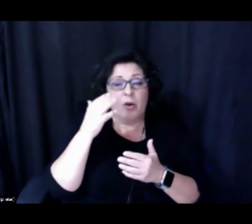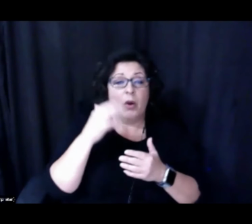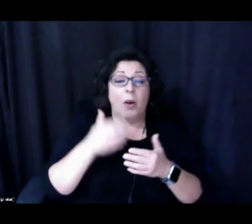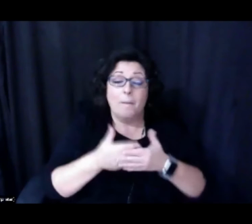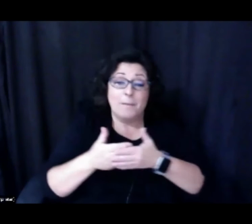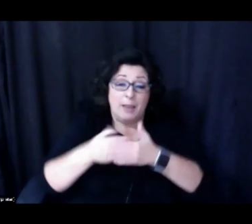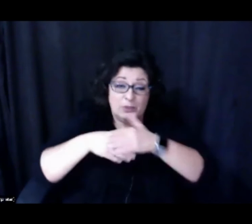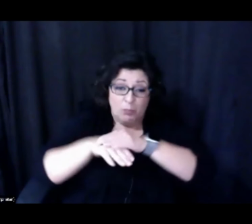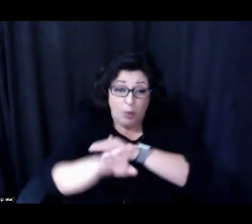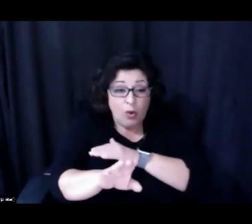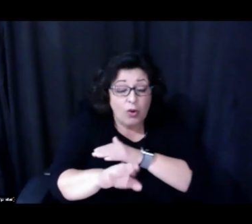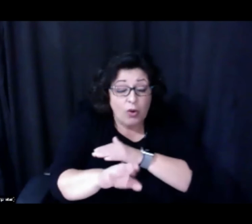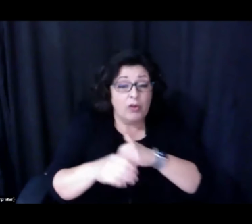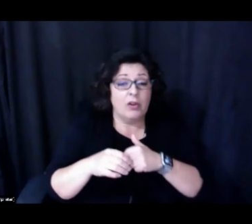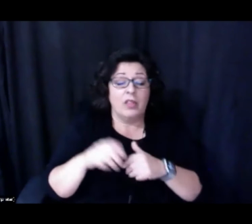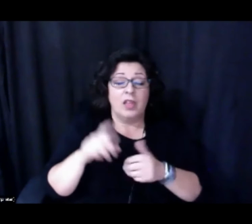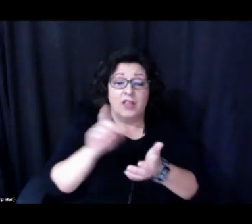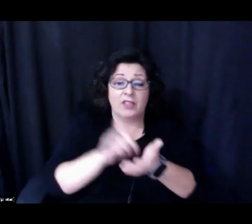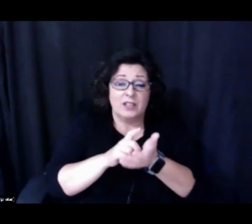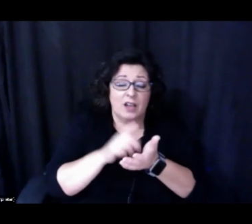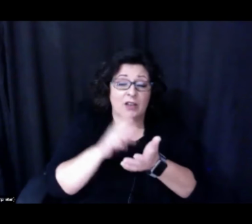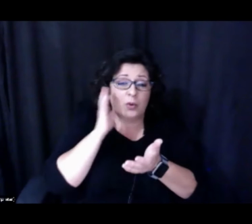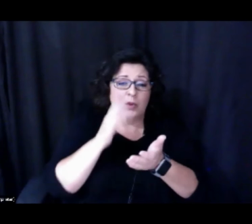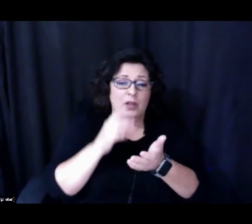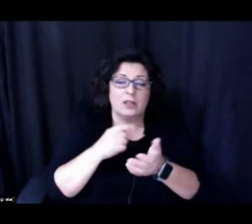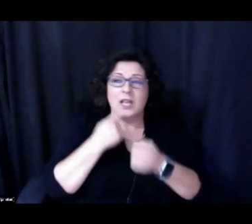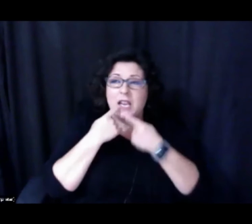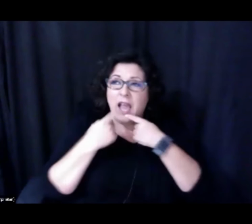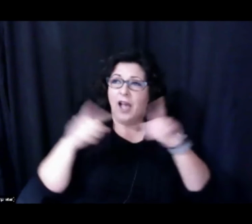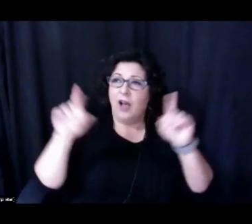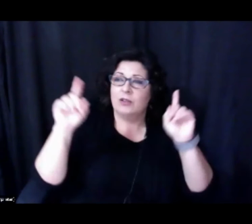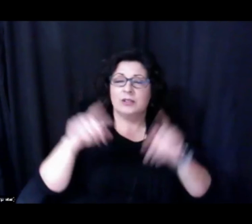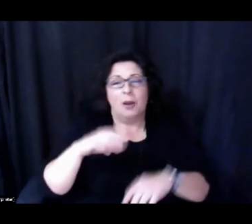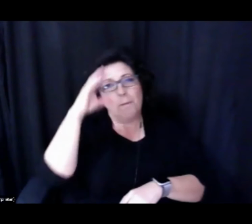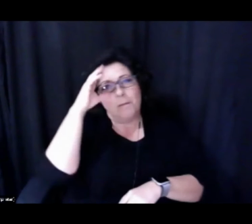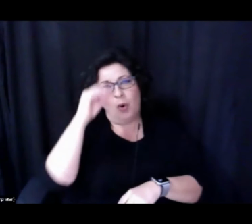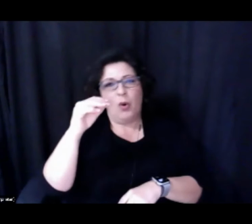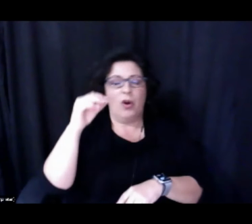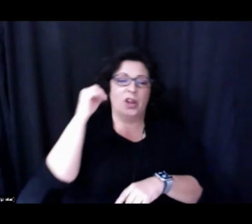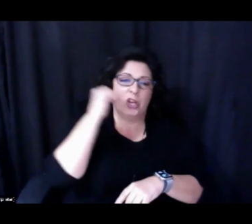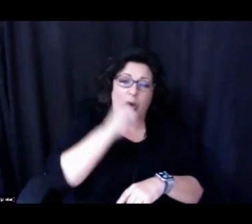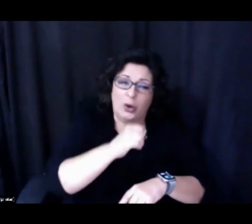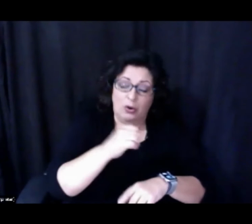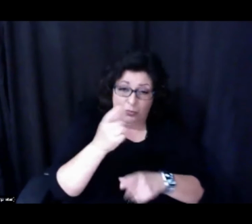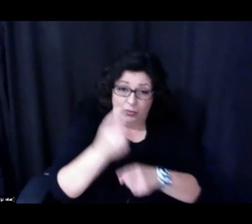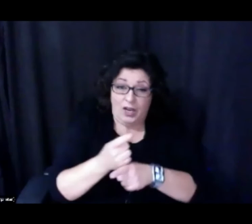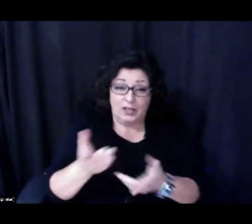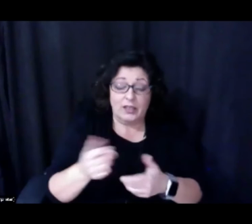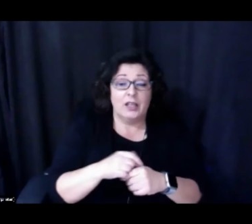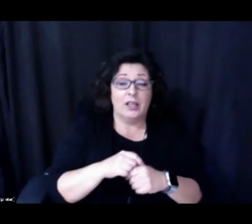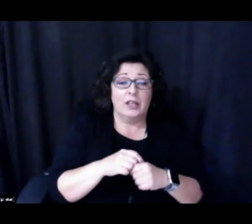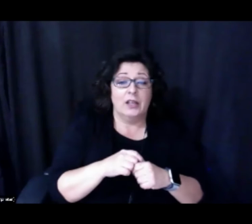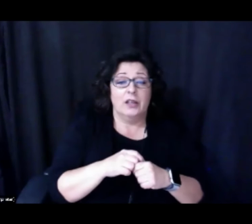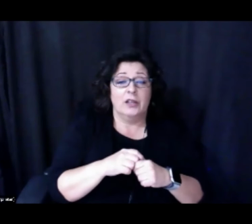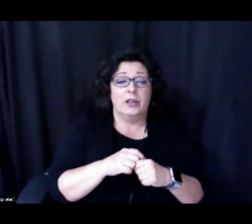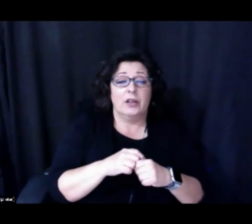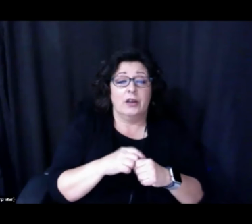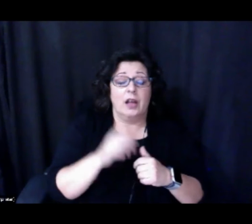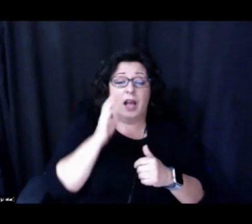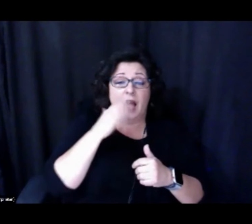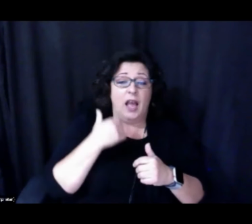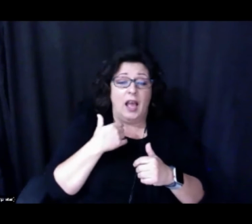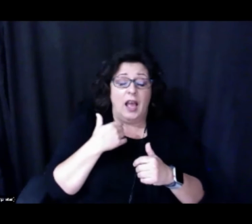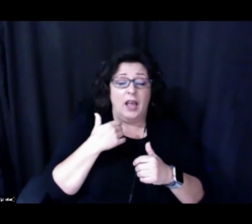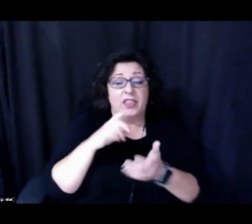are born, the doctor will announce that they're a boy or they're a girl, right? I have